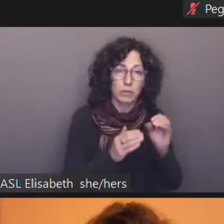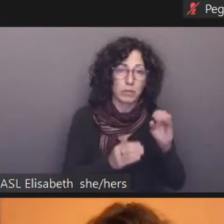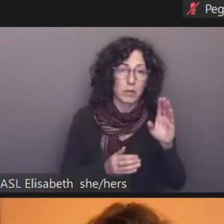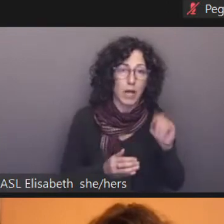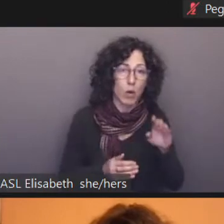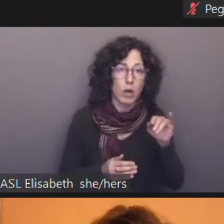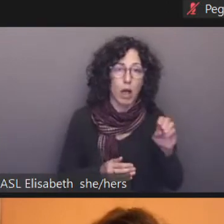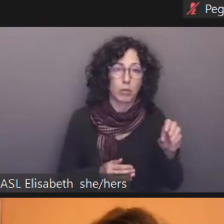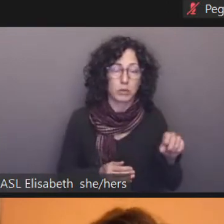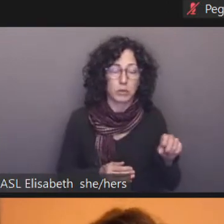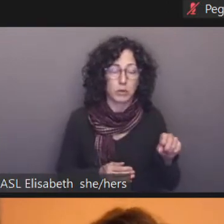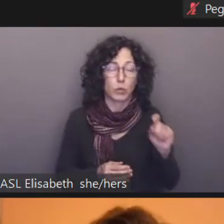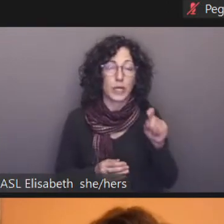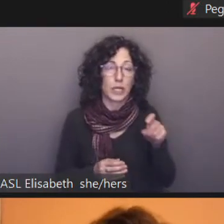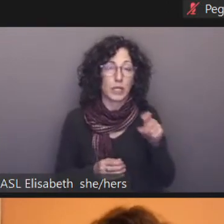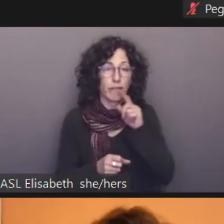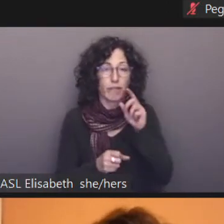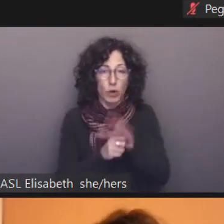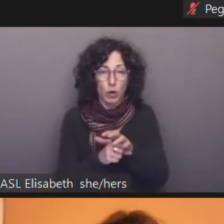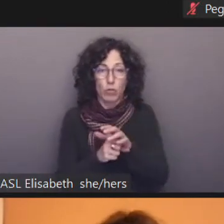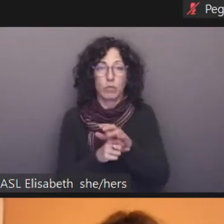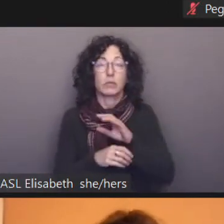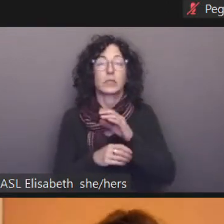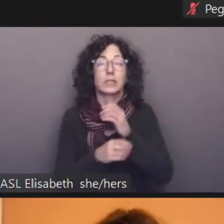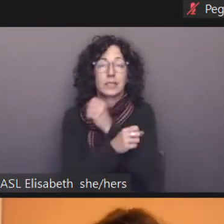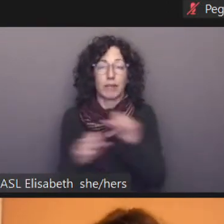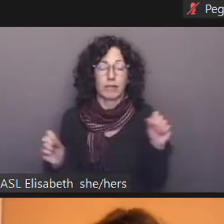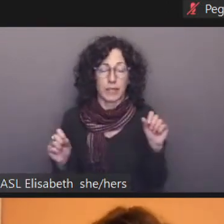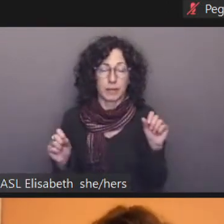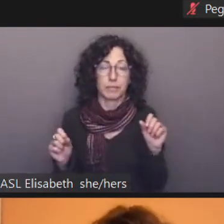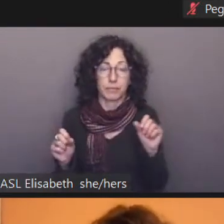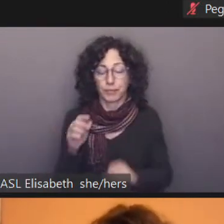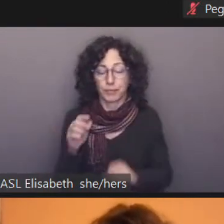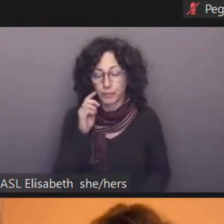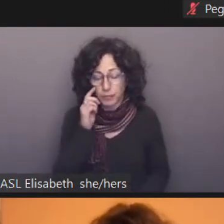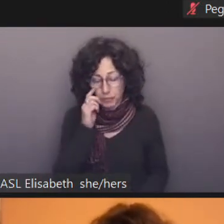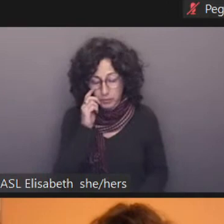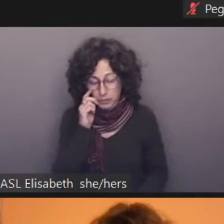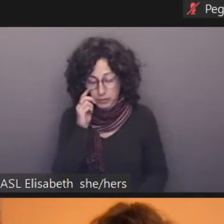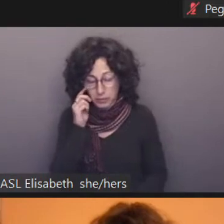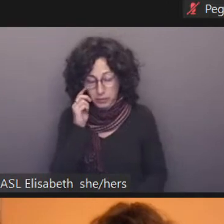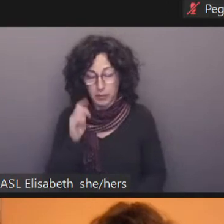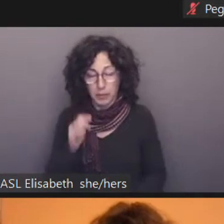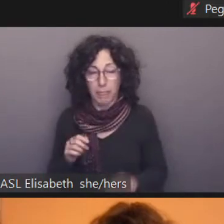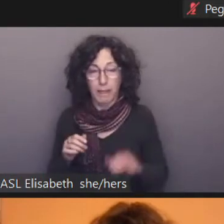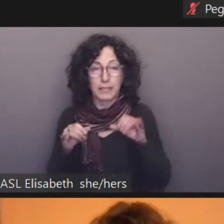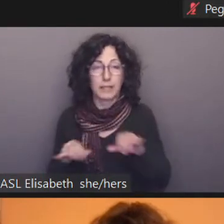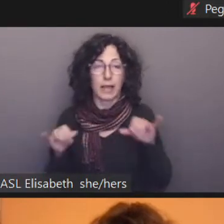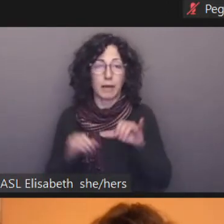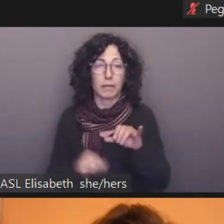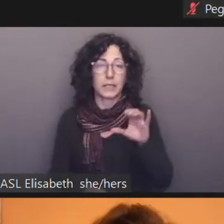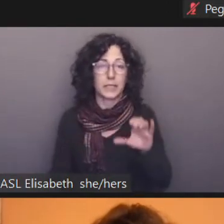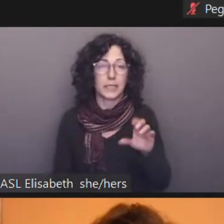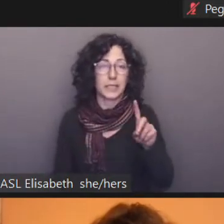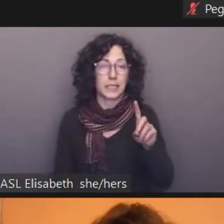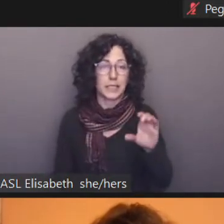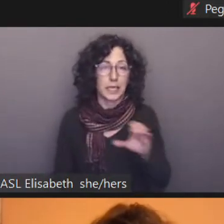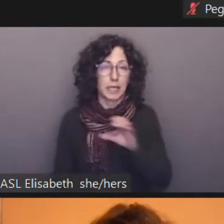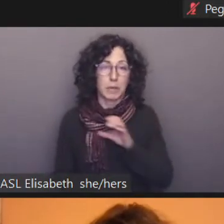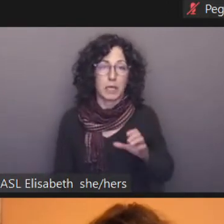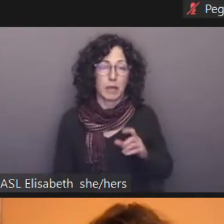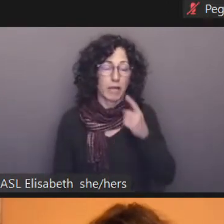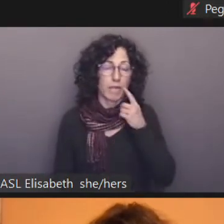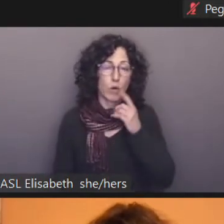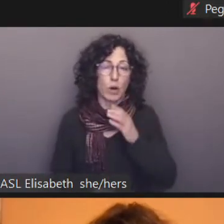really confirm the safety based upon what we know. The same was done by the CDC Committee on